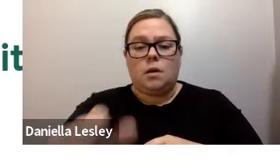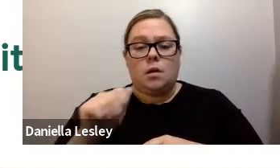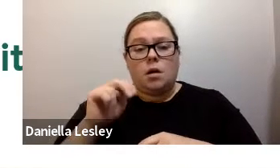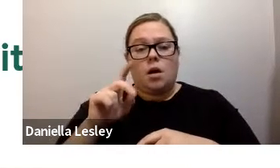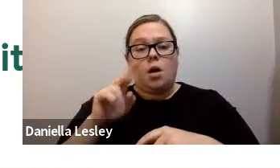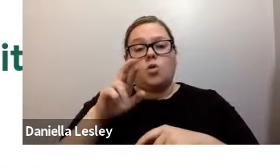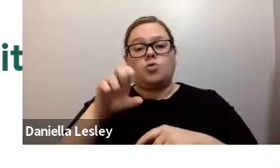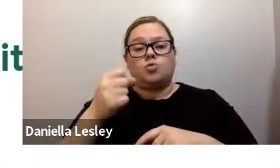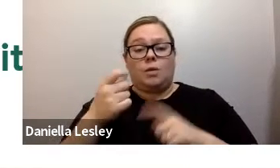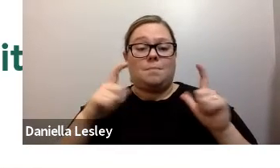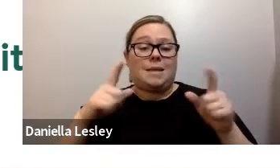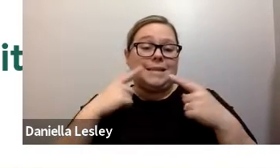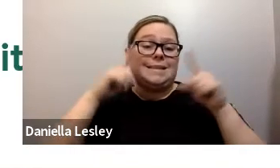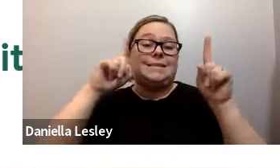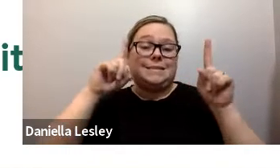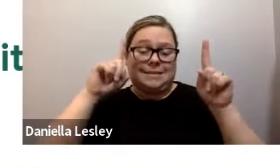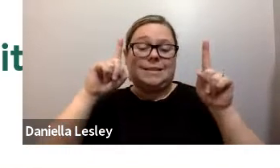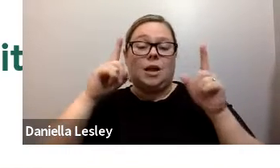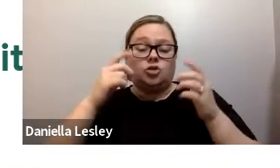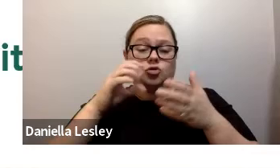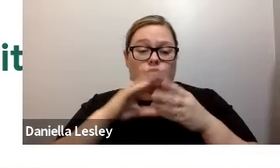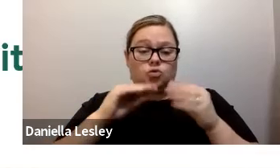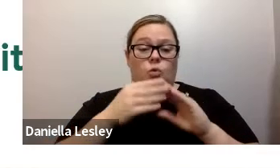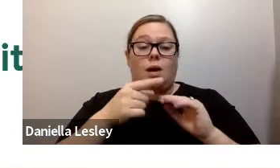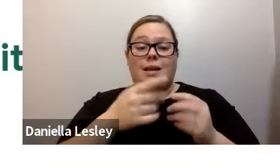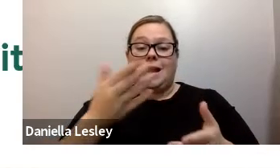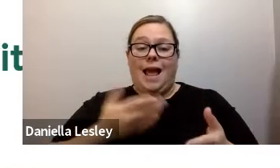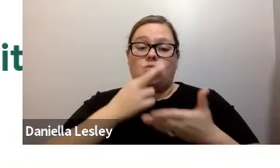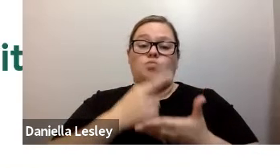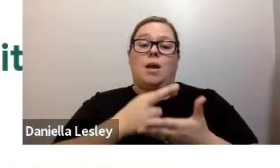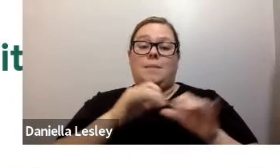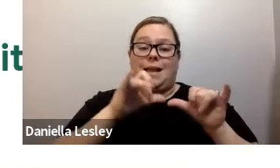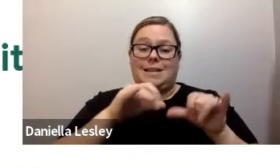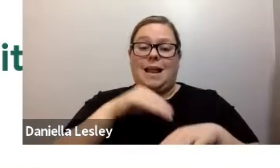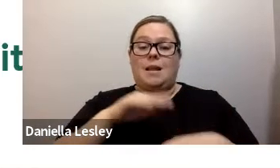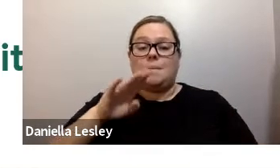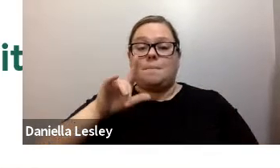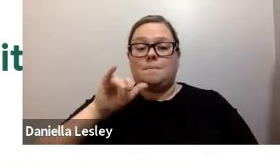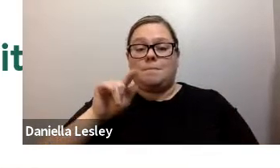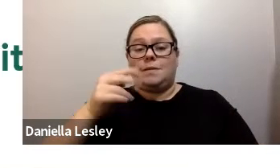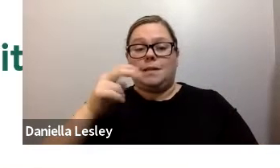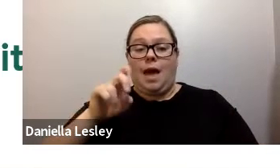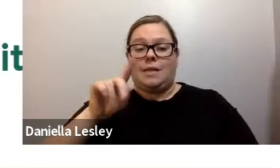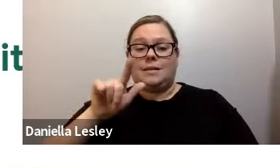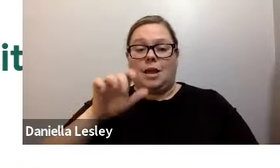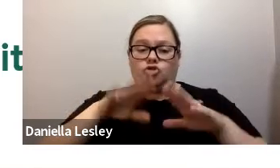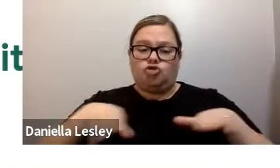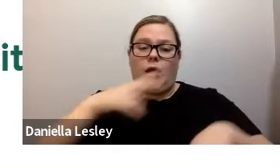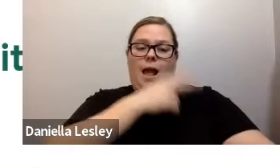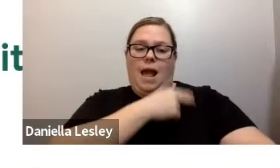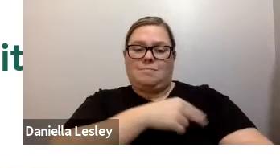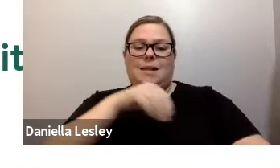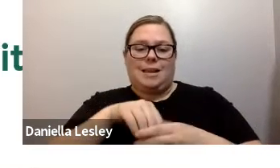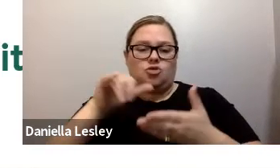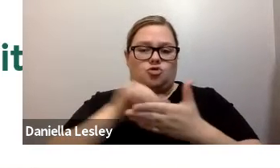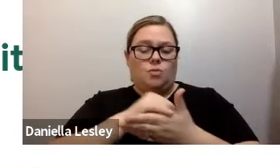success story, got hired as a rehabilitation engineer at Blythedale Children's Hospital in New York. So he is living his dream,